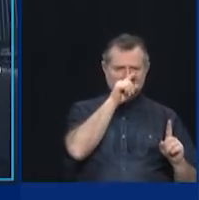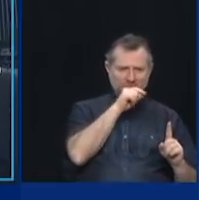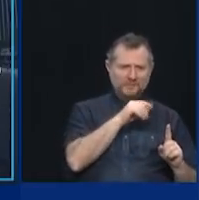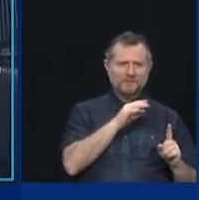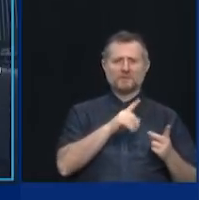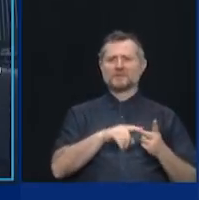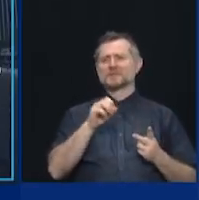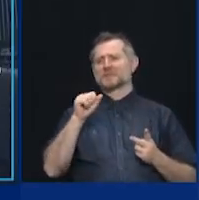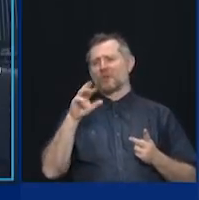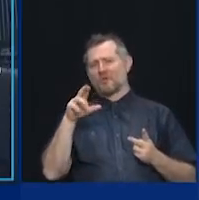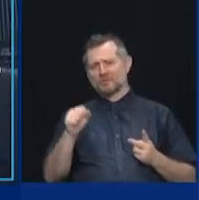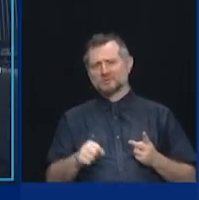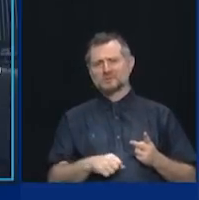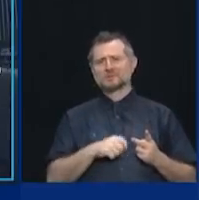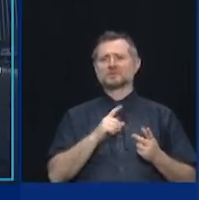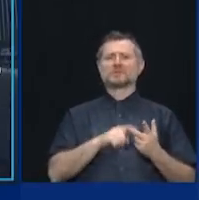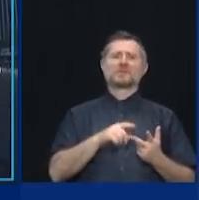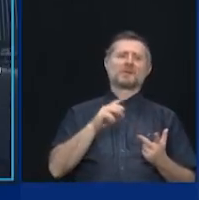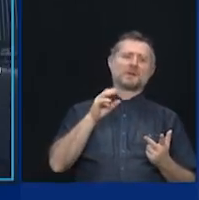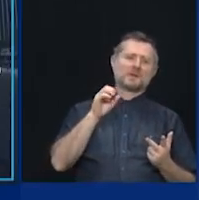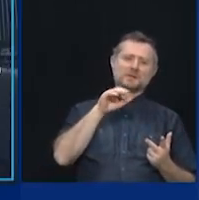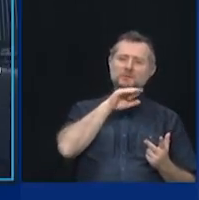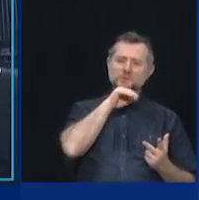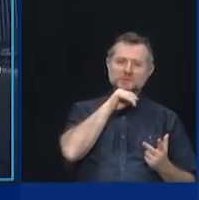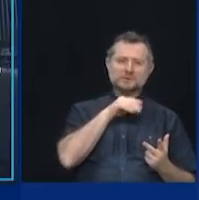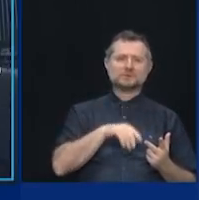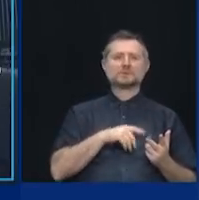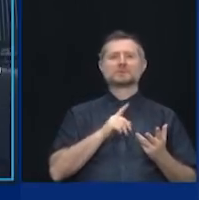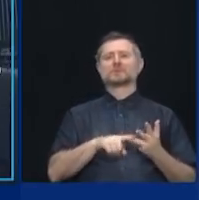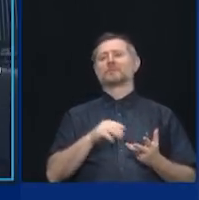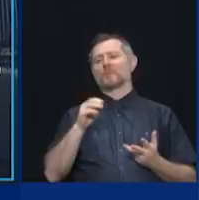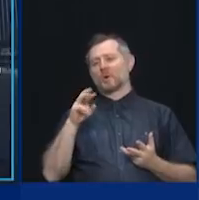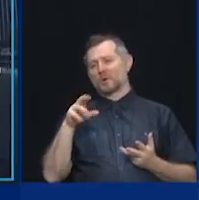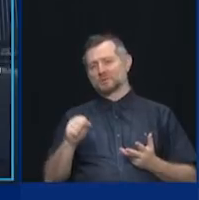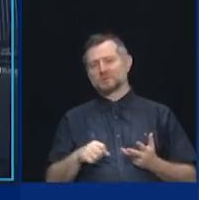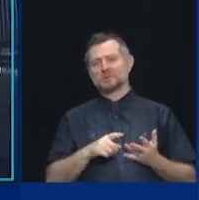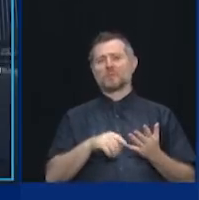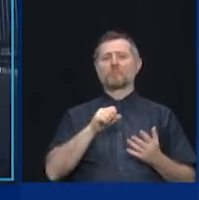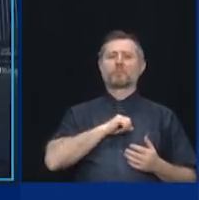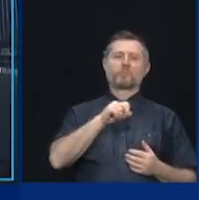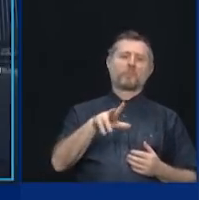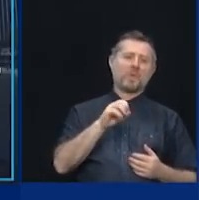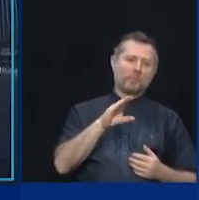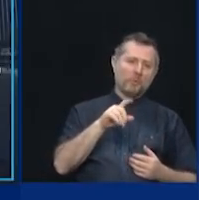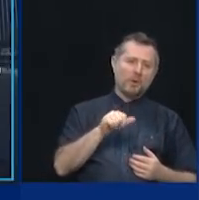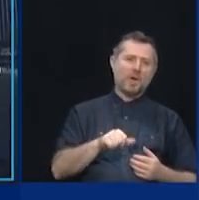you had MERS, you had Ebola, you had Zika, you had dengue.